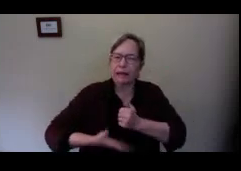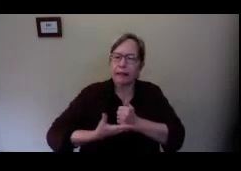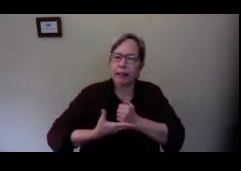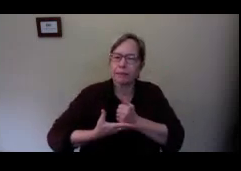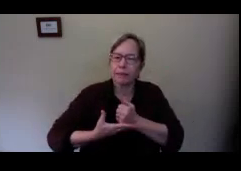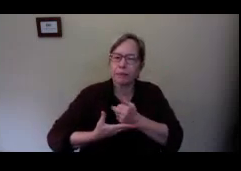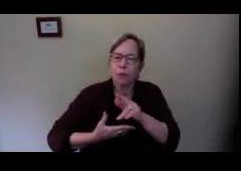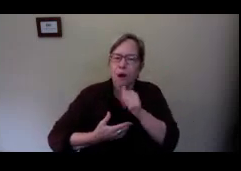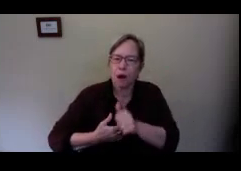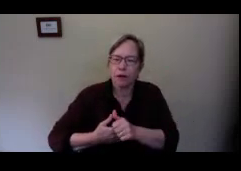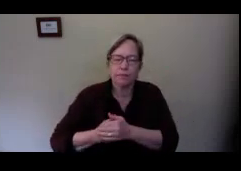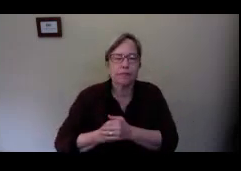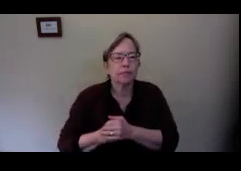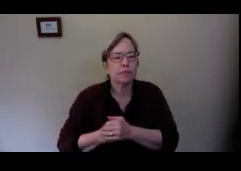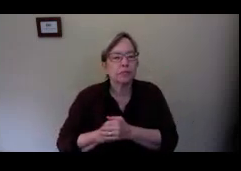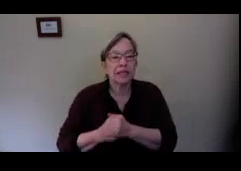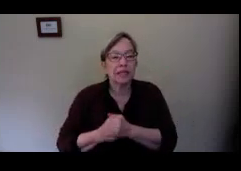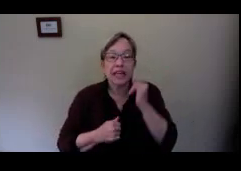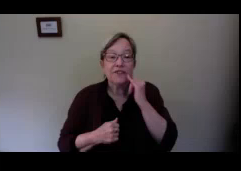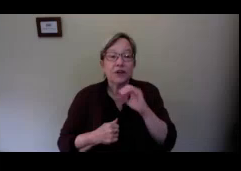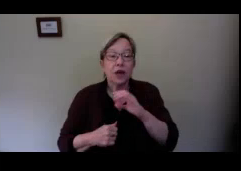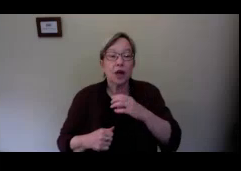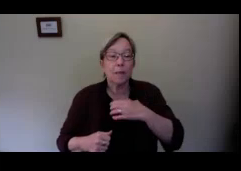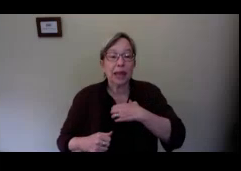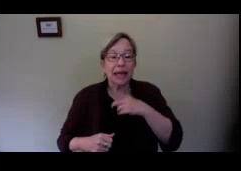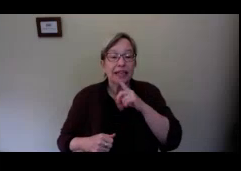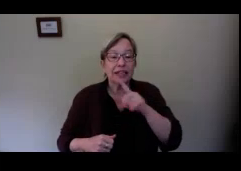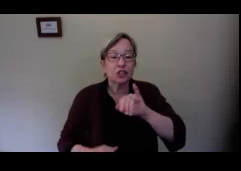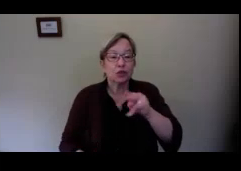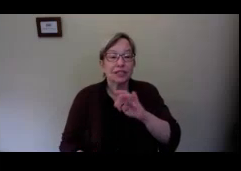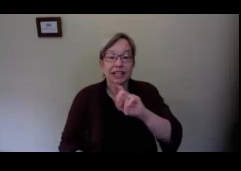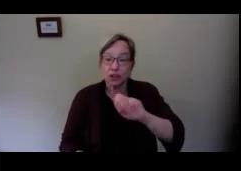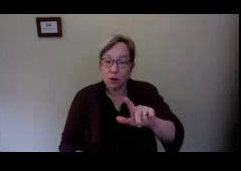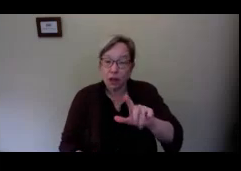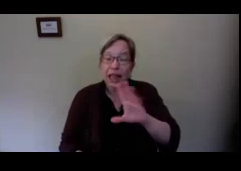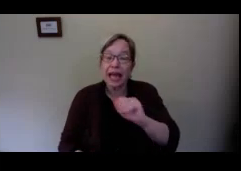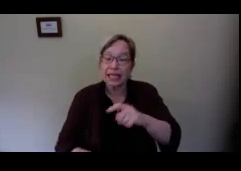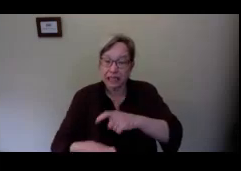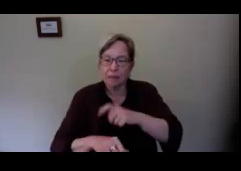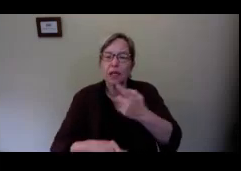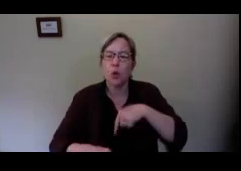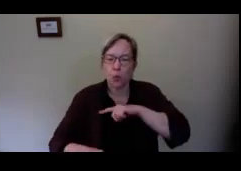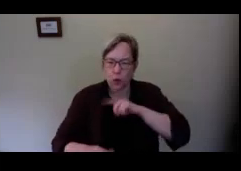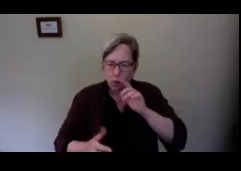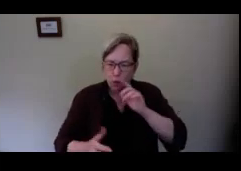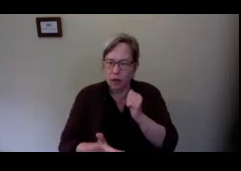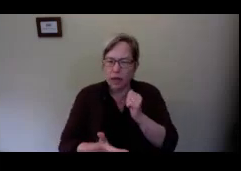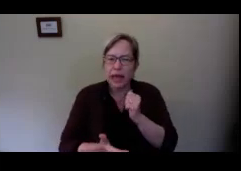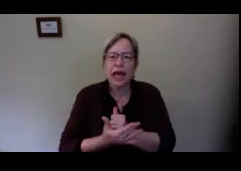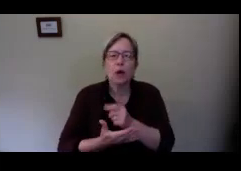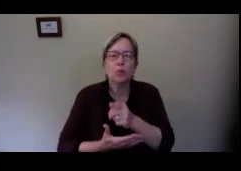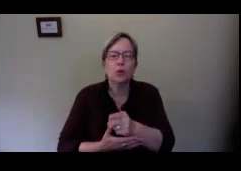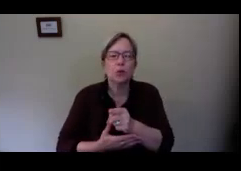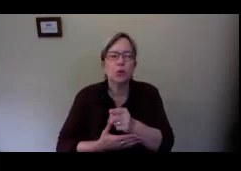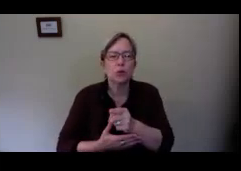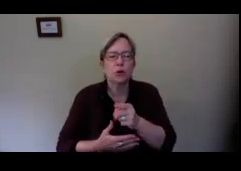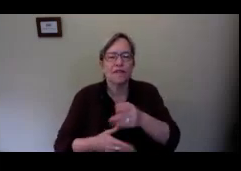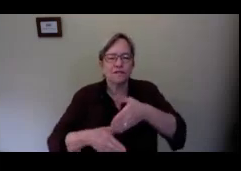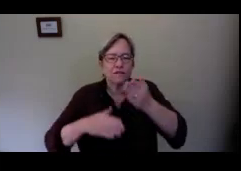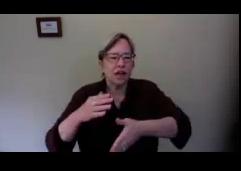law. If the complaint is jurisdictional and timely, we will help you finalize your complaint, and